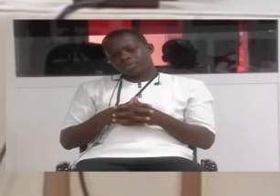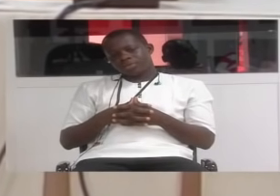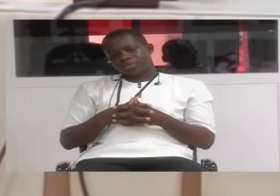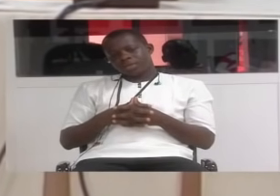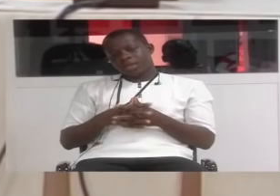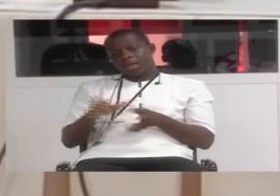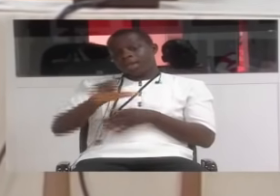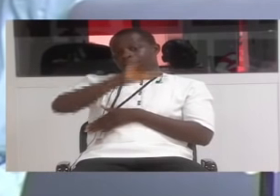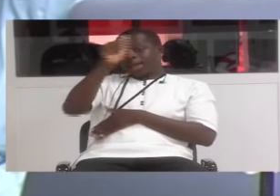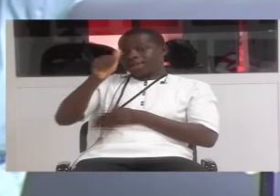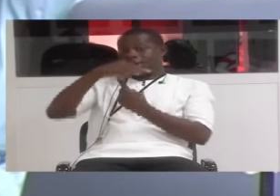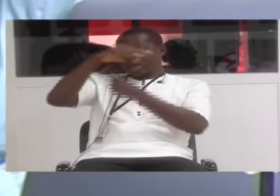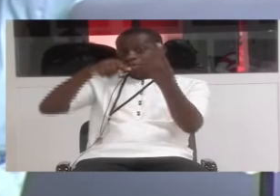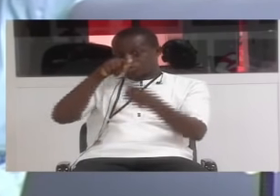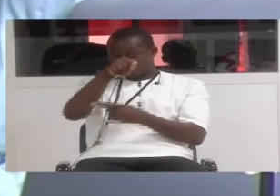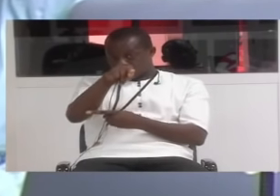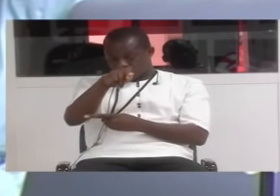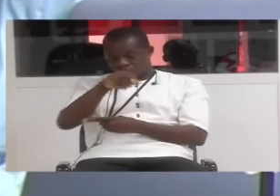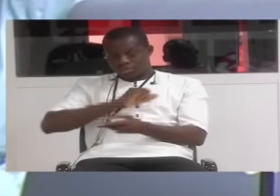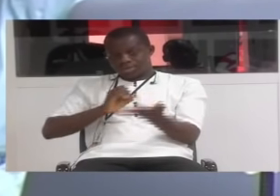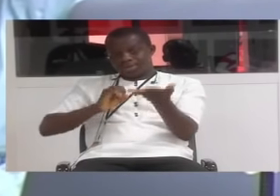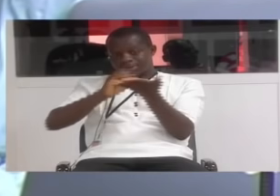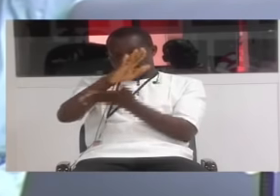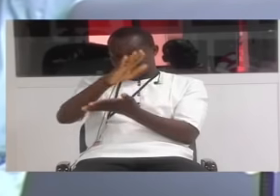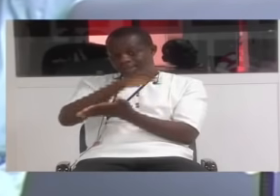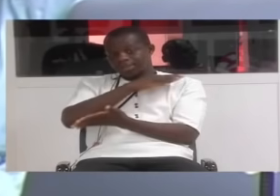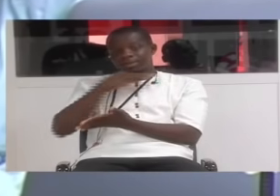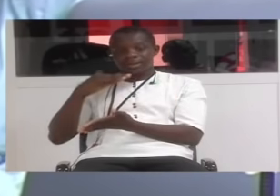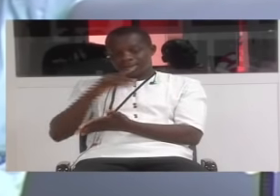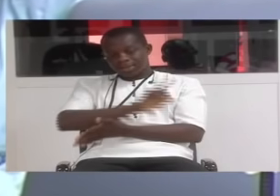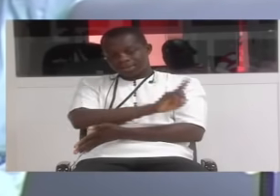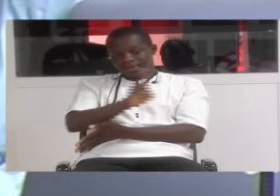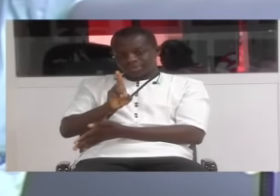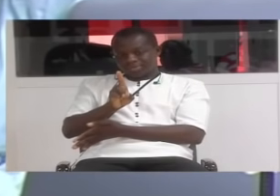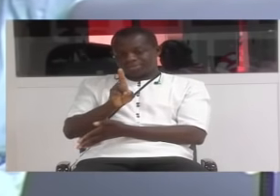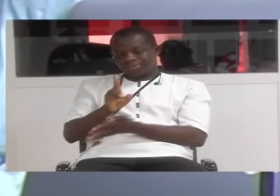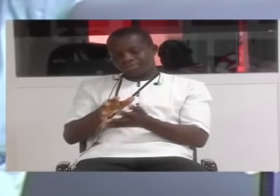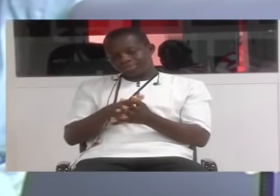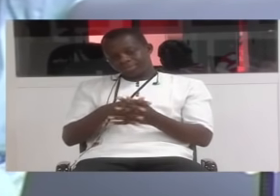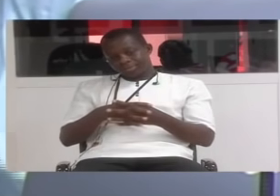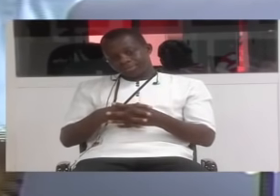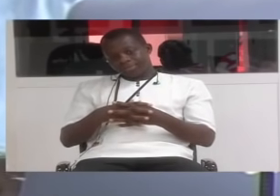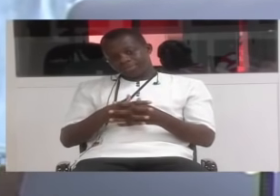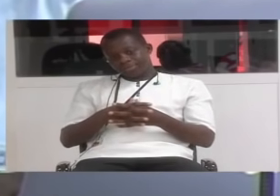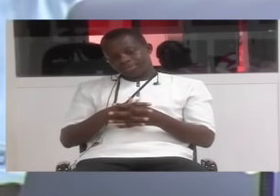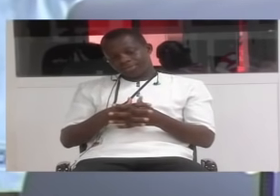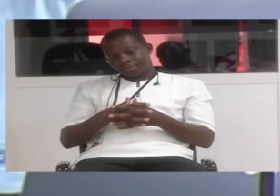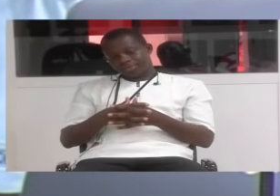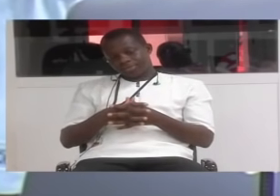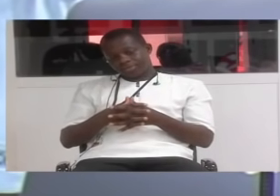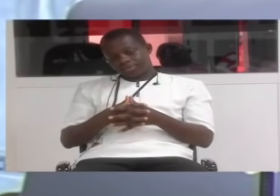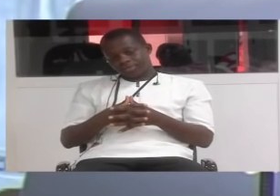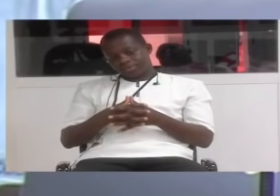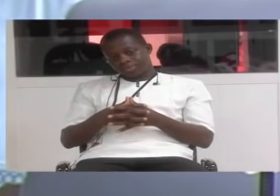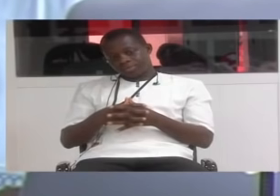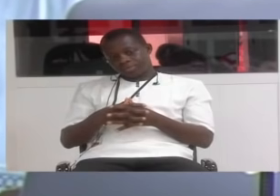And according to you, he ordered their execution. Ki li nga wax yow te mom njiti nguur gogu mo len jox